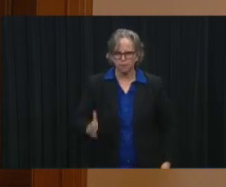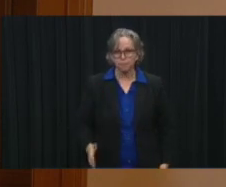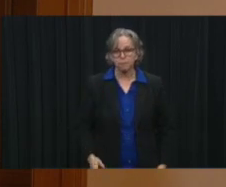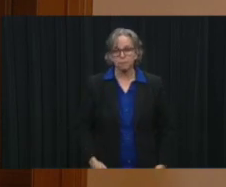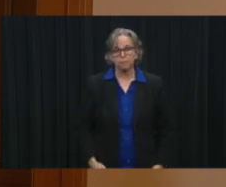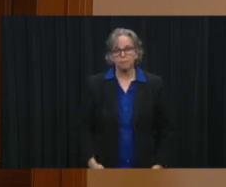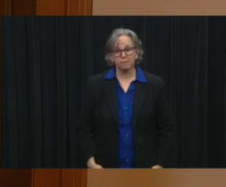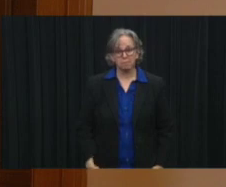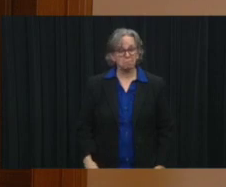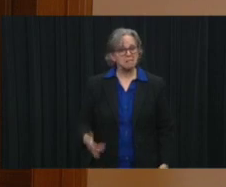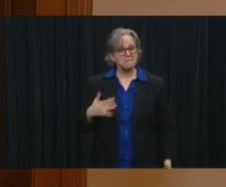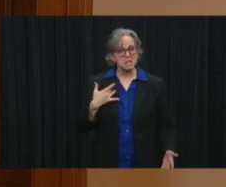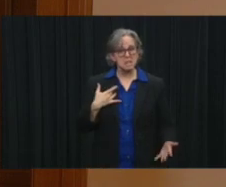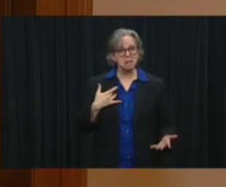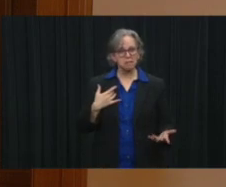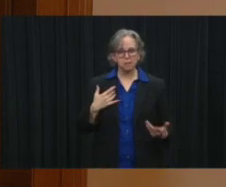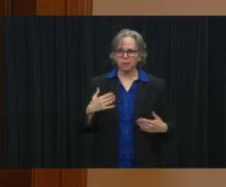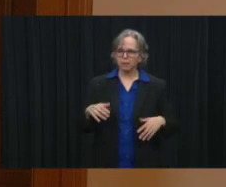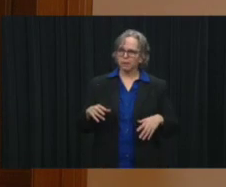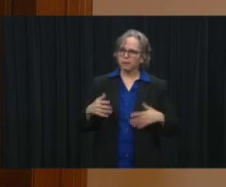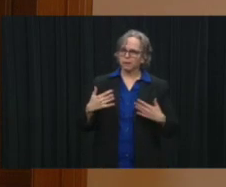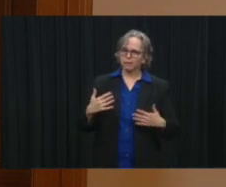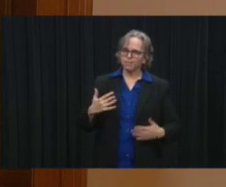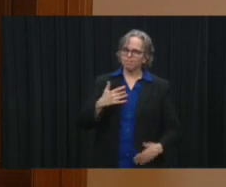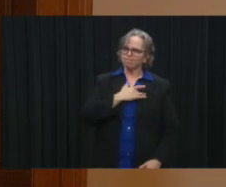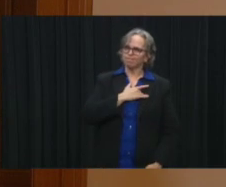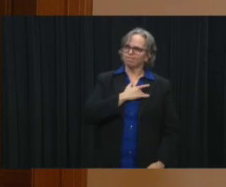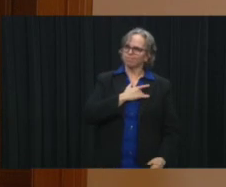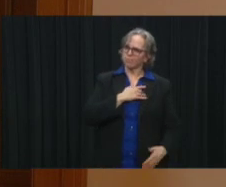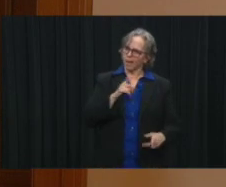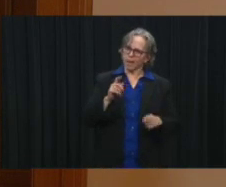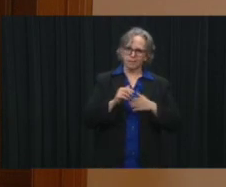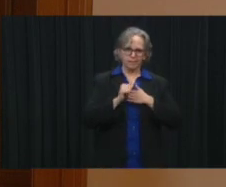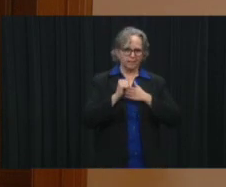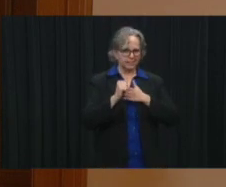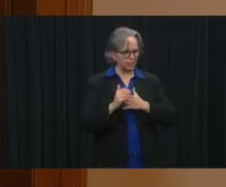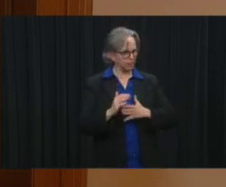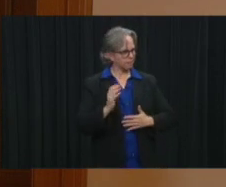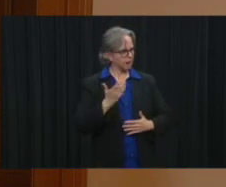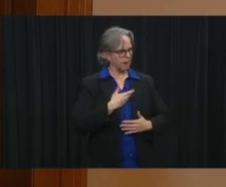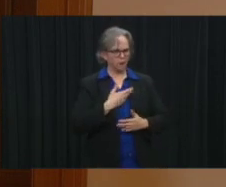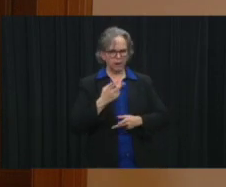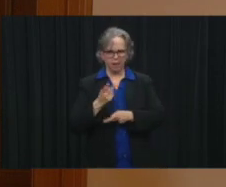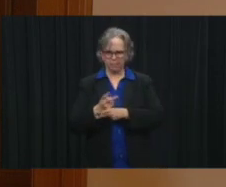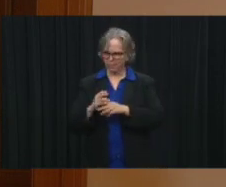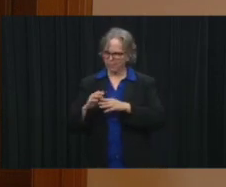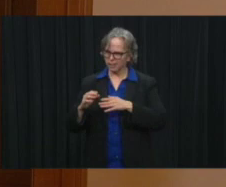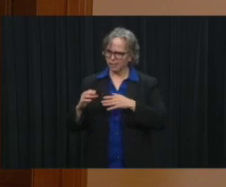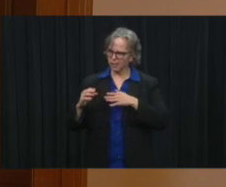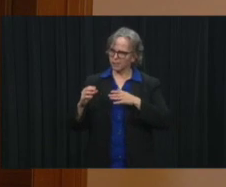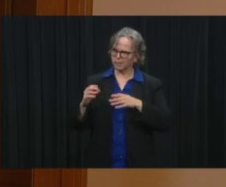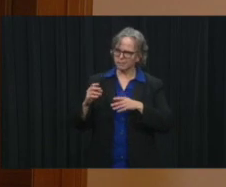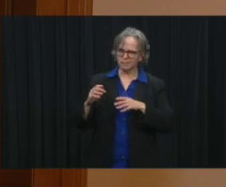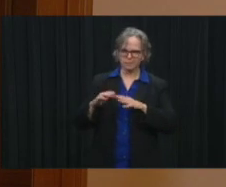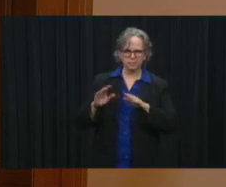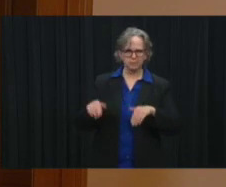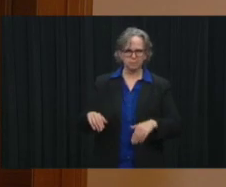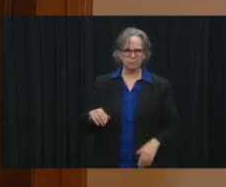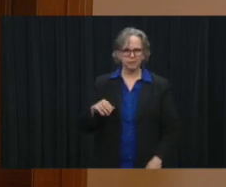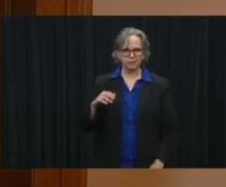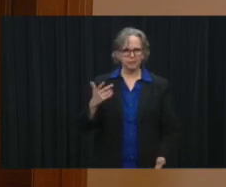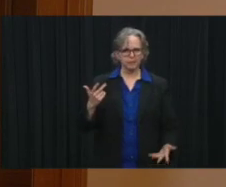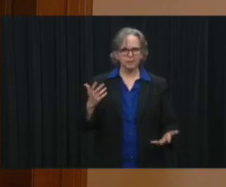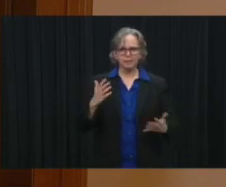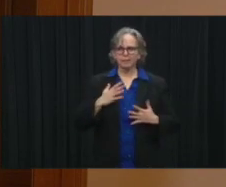system in our center to be the incident commander. My job is one more of strategy and serving